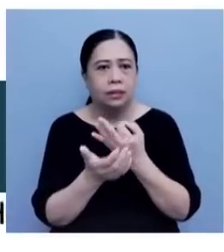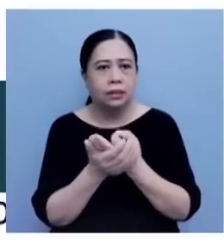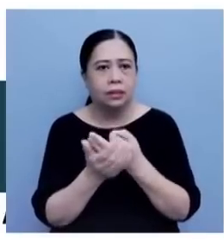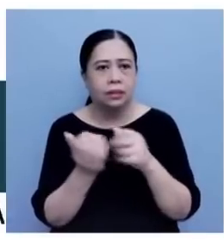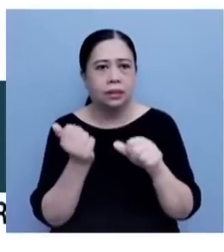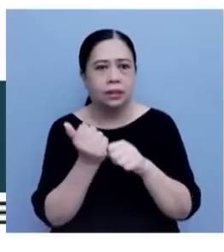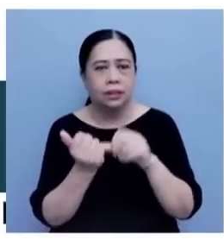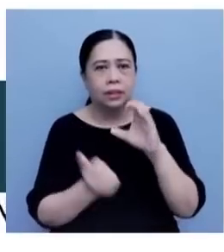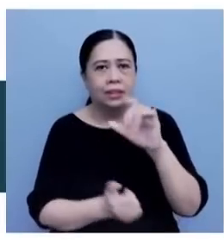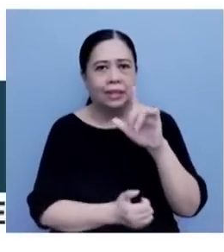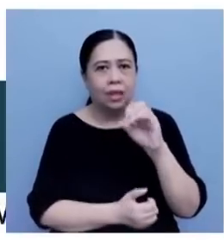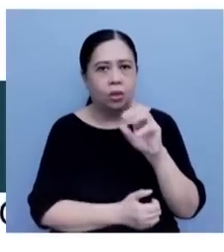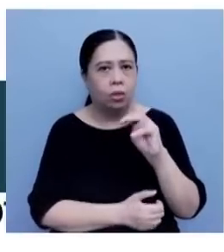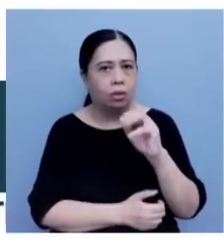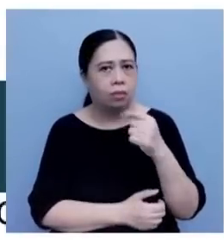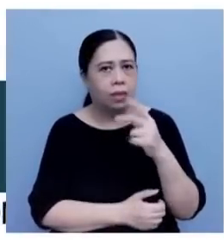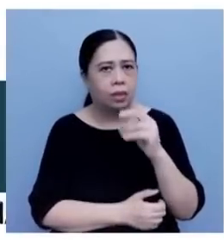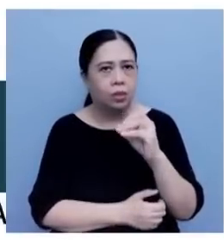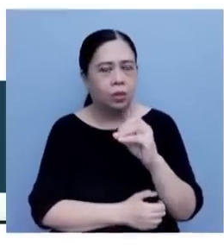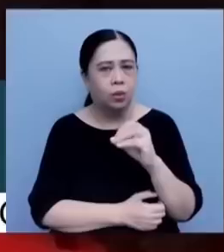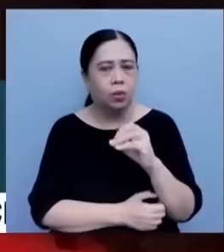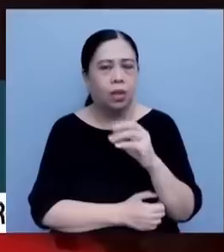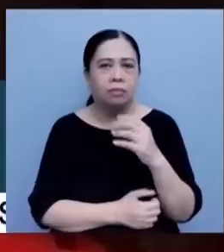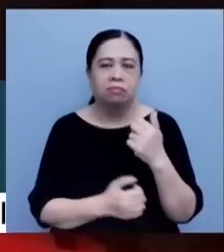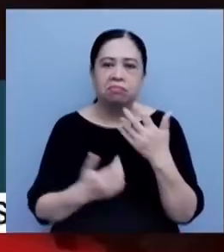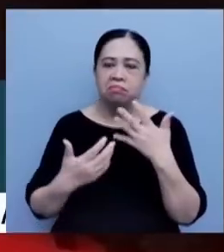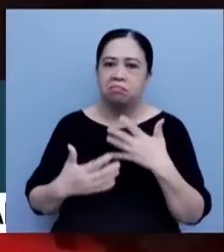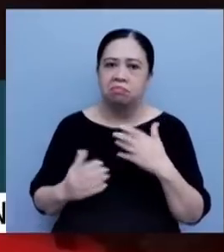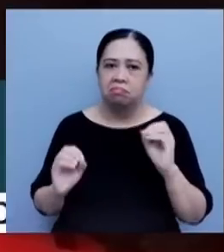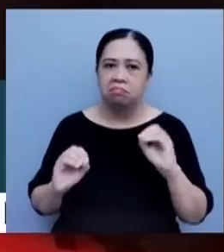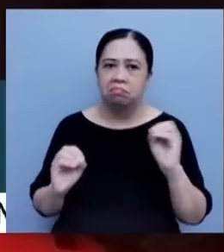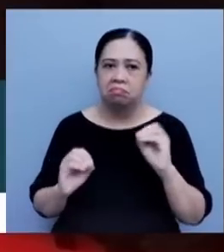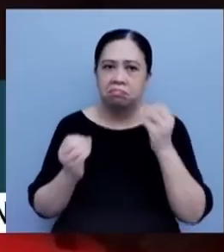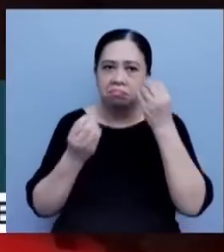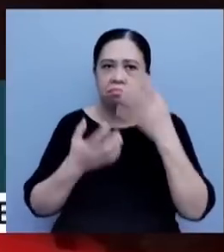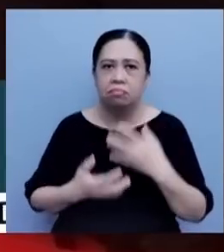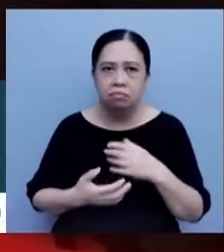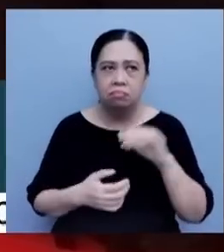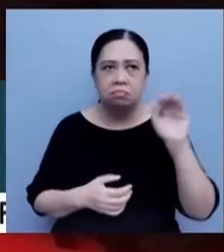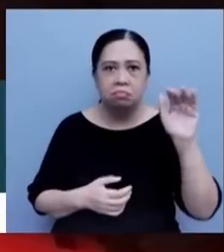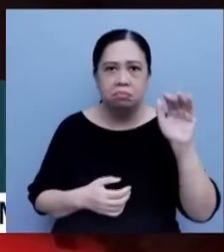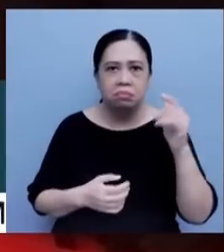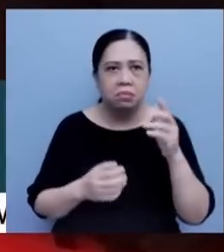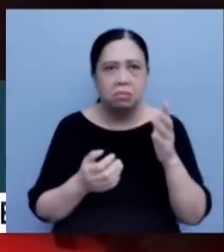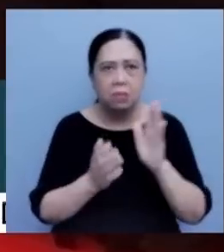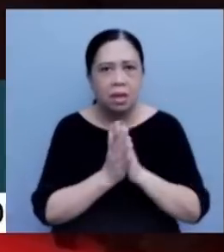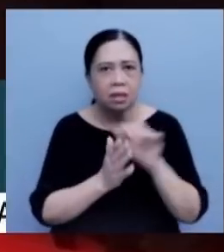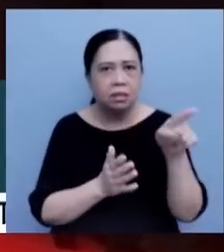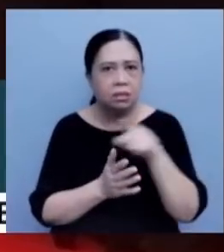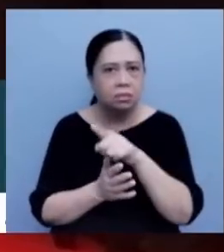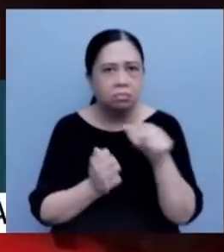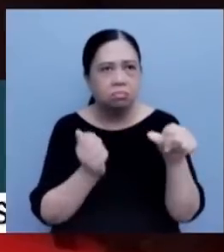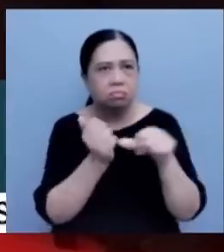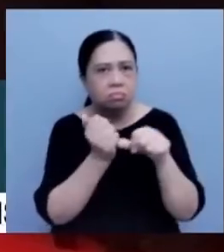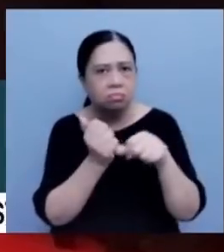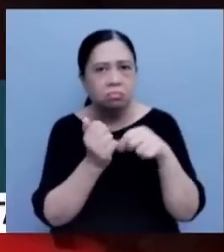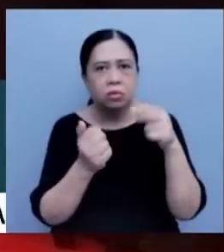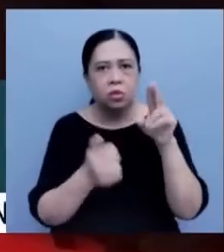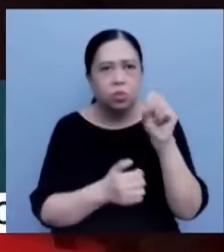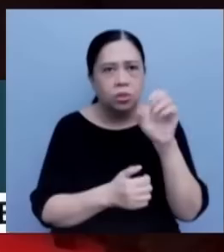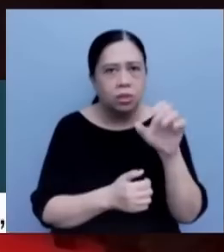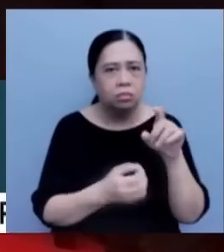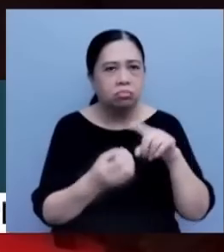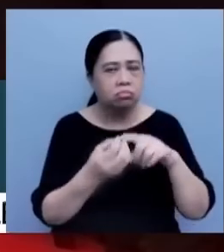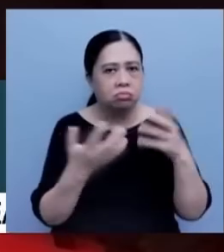Magno? Unfortunately, Carmina, we have not yet spoken to the president or any of his secretaries or undersecretaries